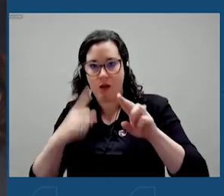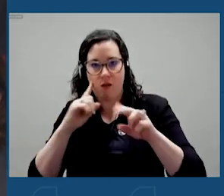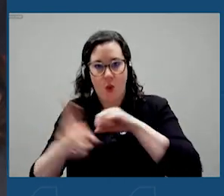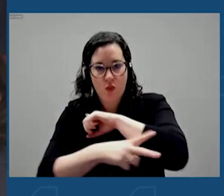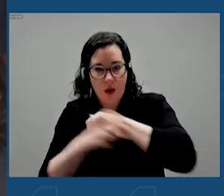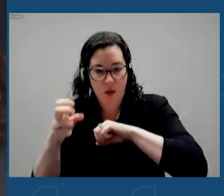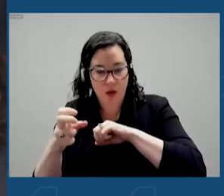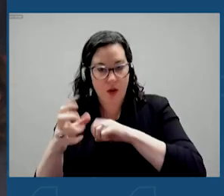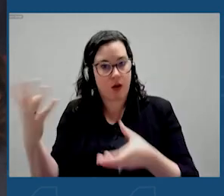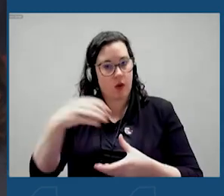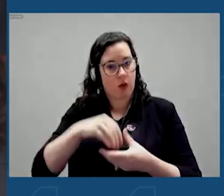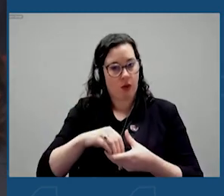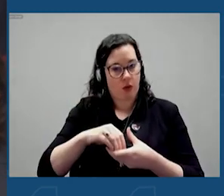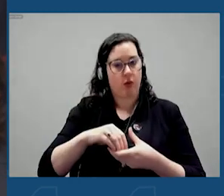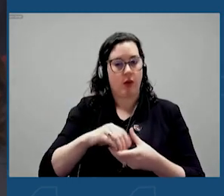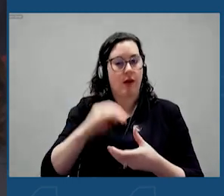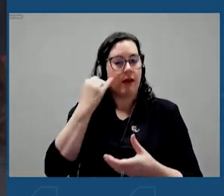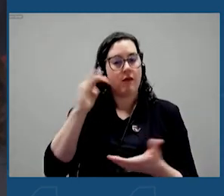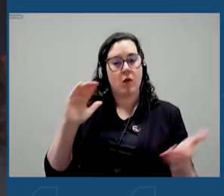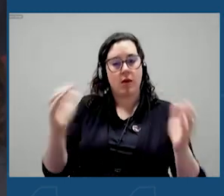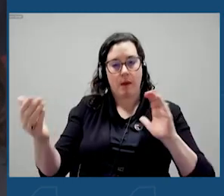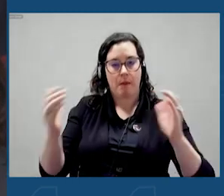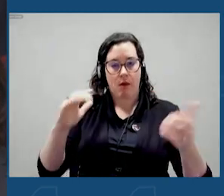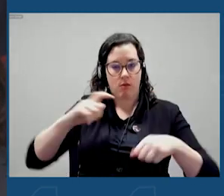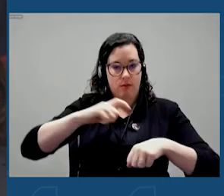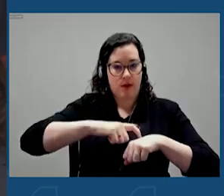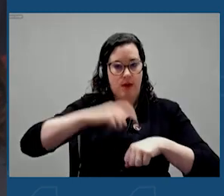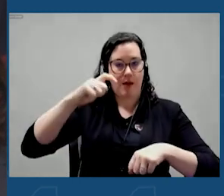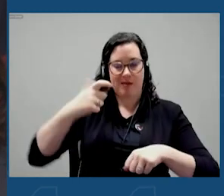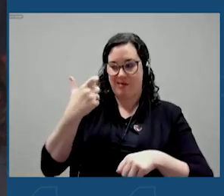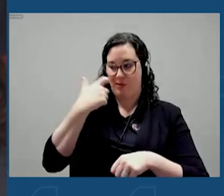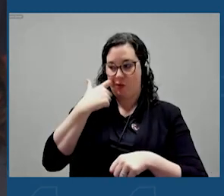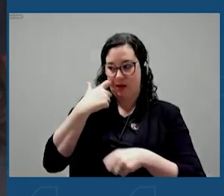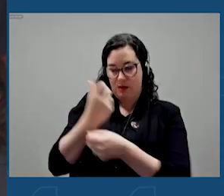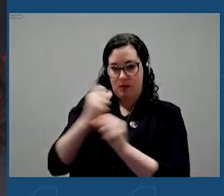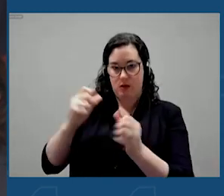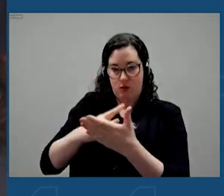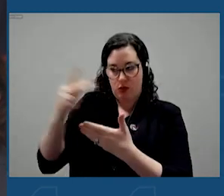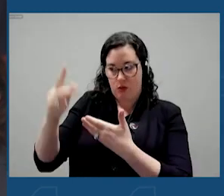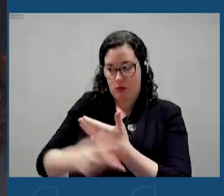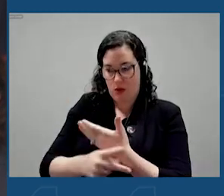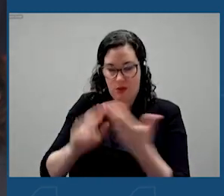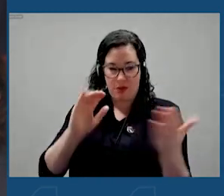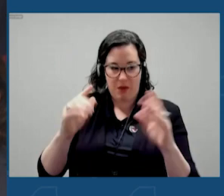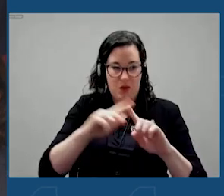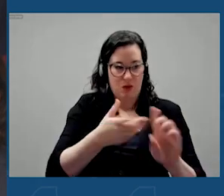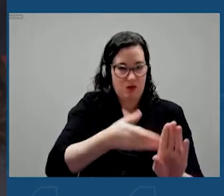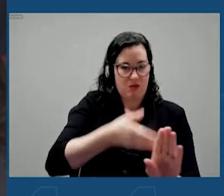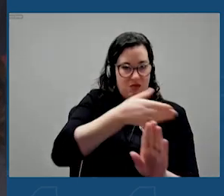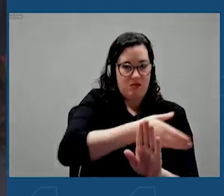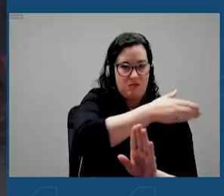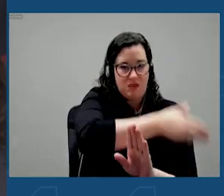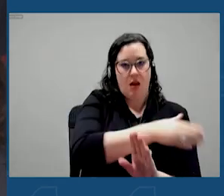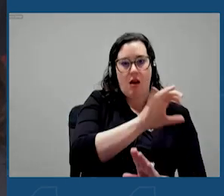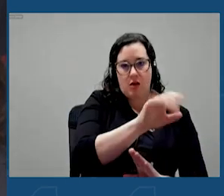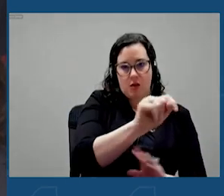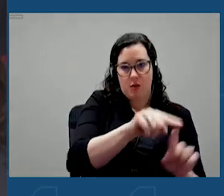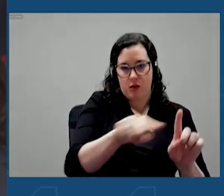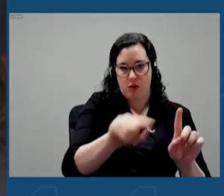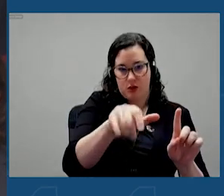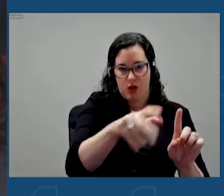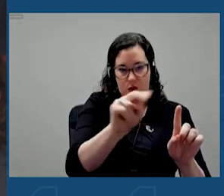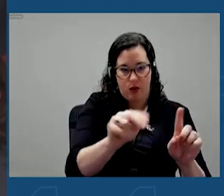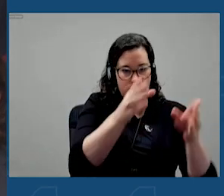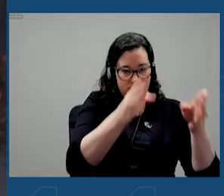this, when comparing the time period of this recent safety program to prior years, the same 3-month period, we